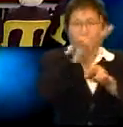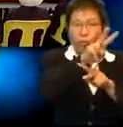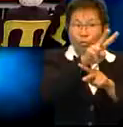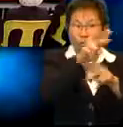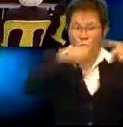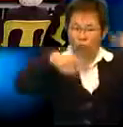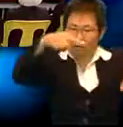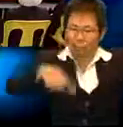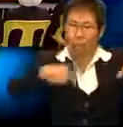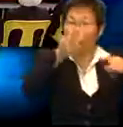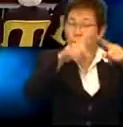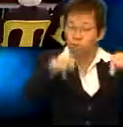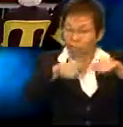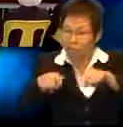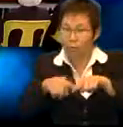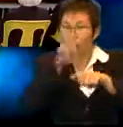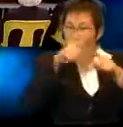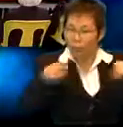between two types of charts.